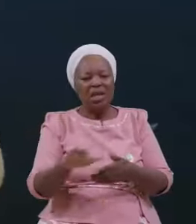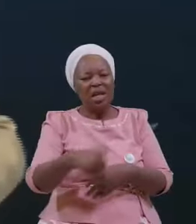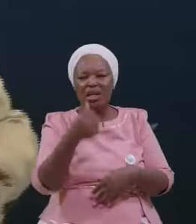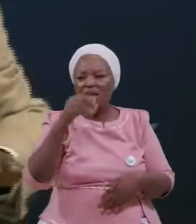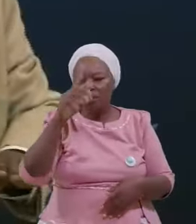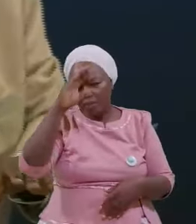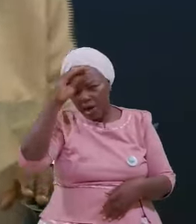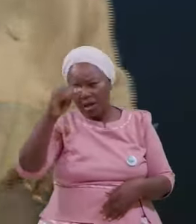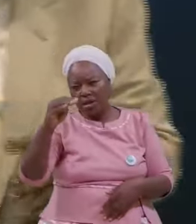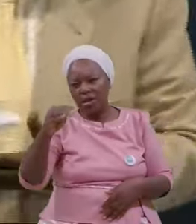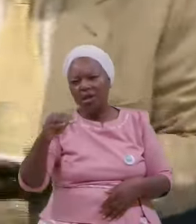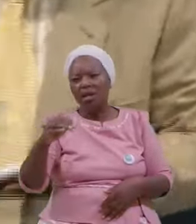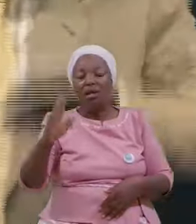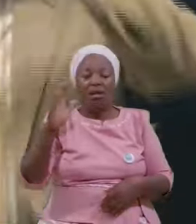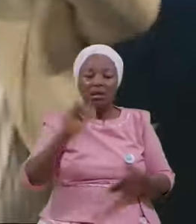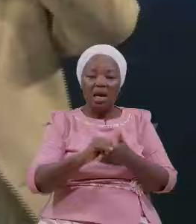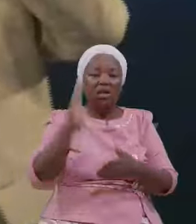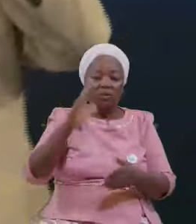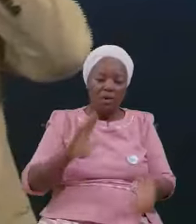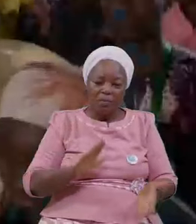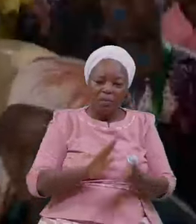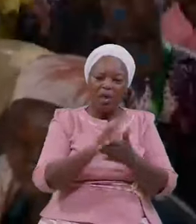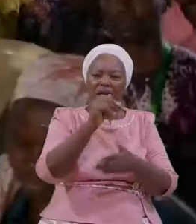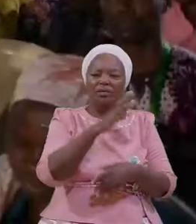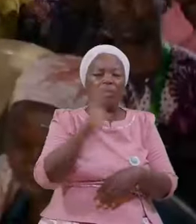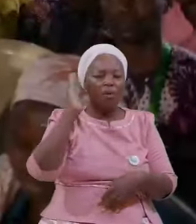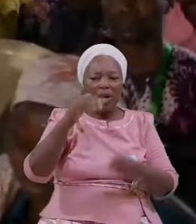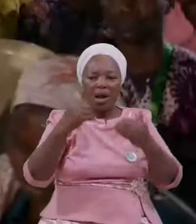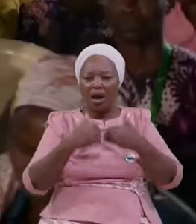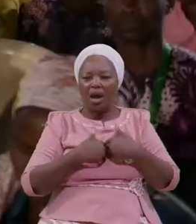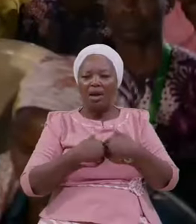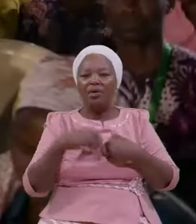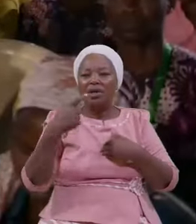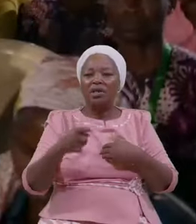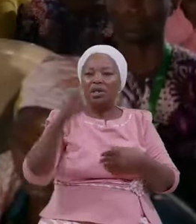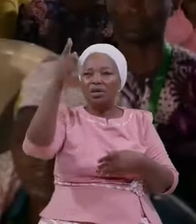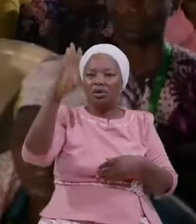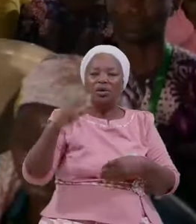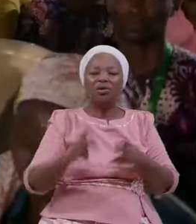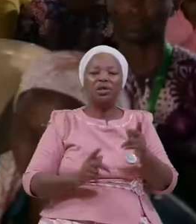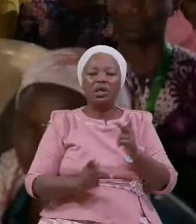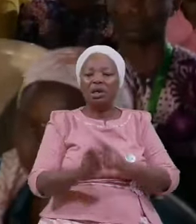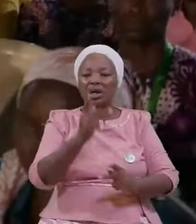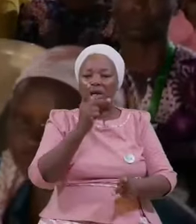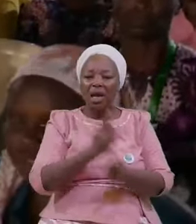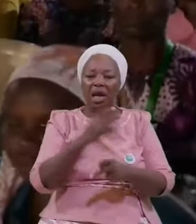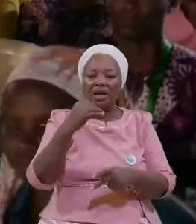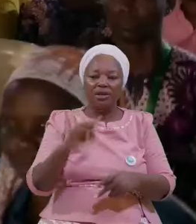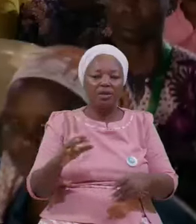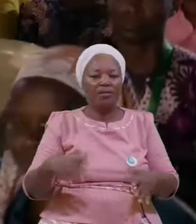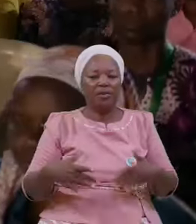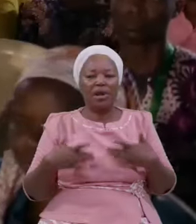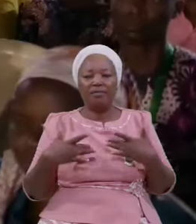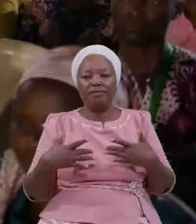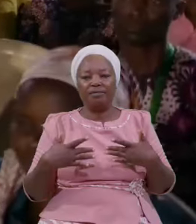will believe will have the God kind of life. And it tells